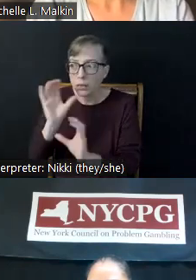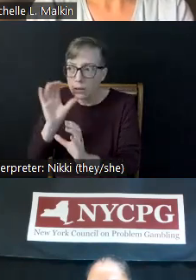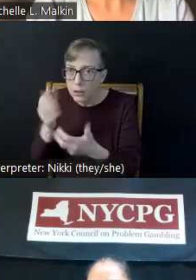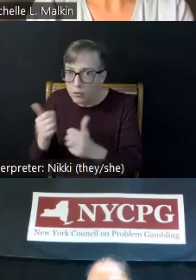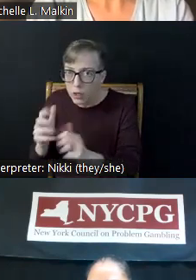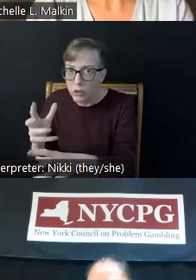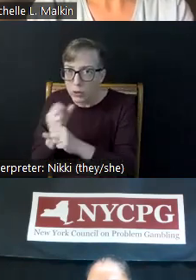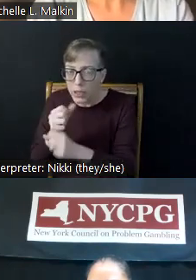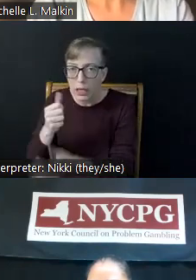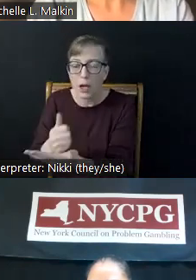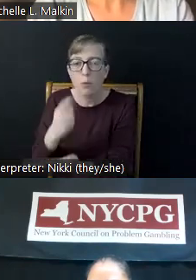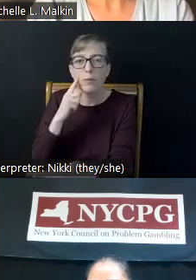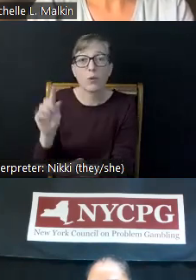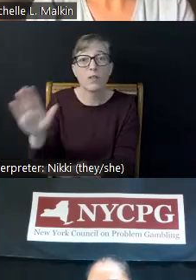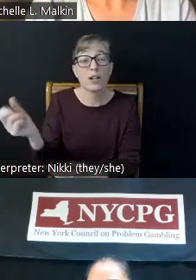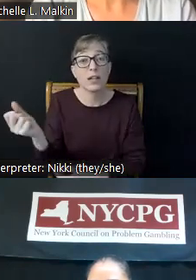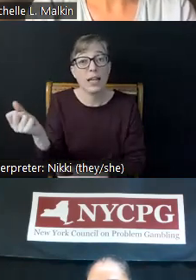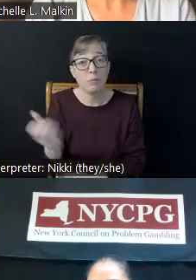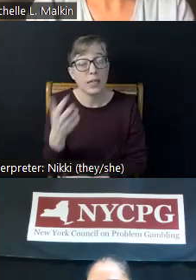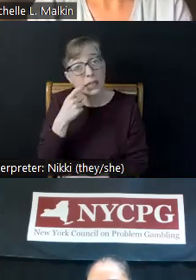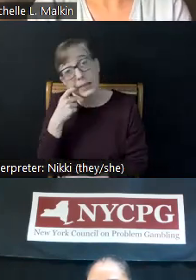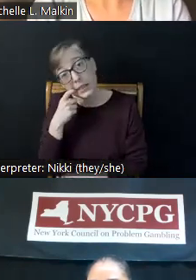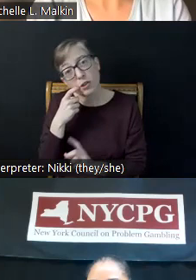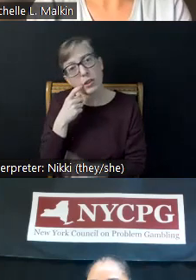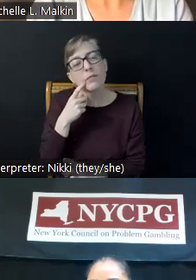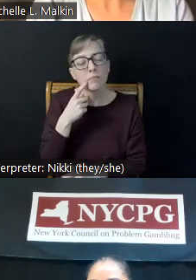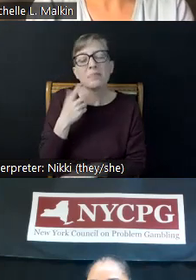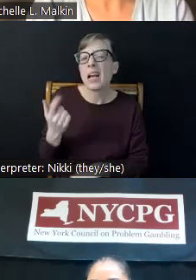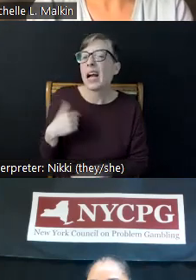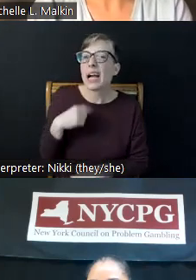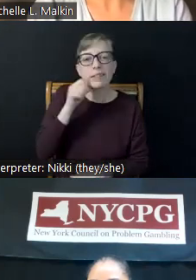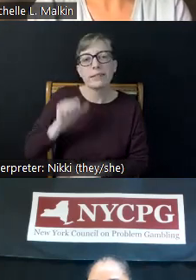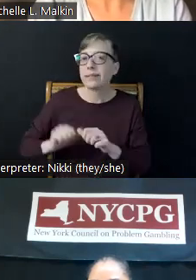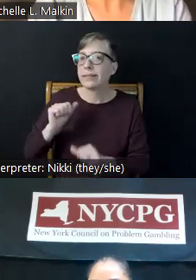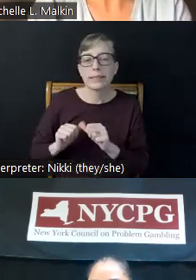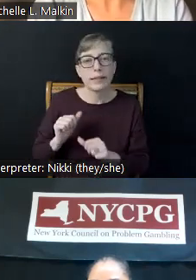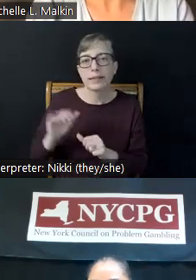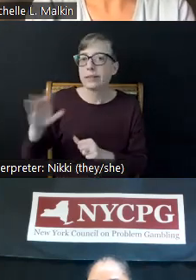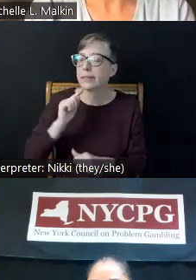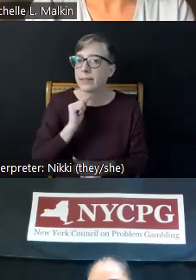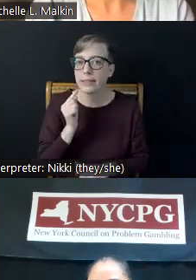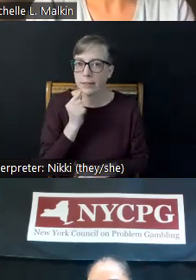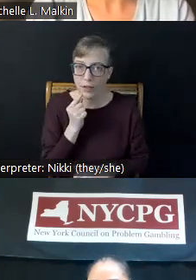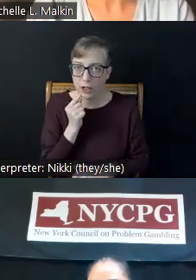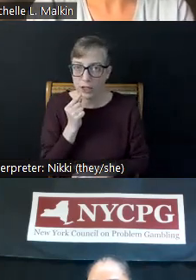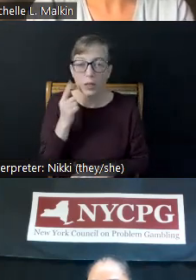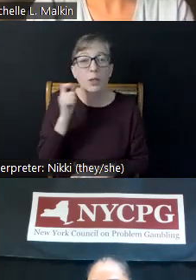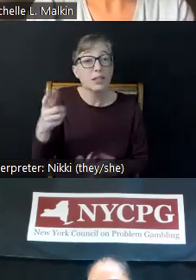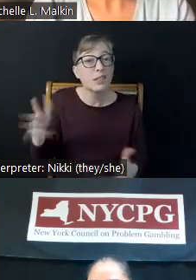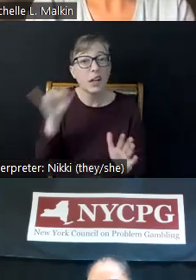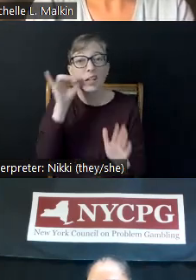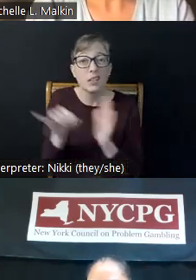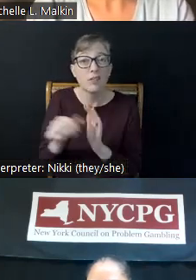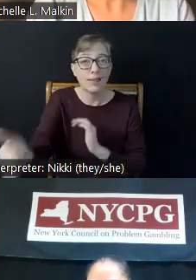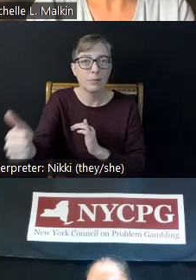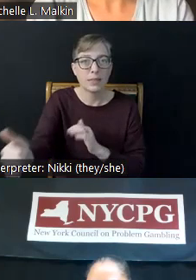Gamblers Anonymous, I did not assess for whether they were problem gamblers or the severity, because they identified themselves as problem gamblers.